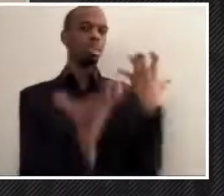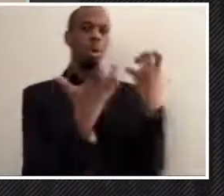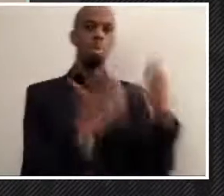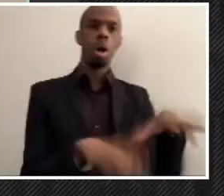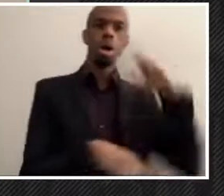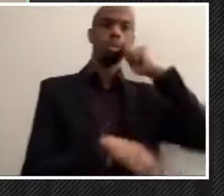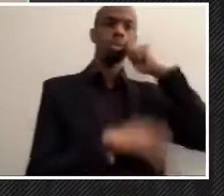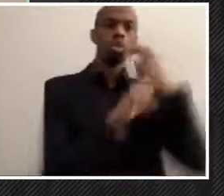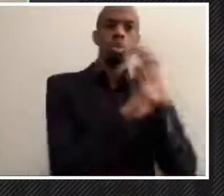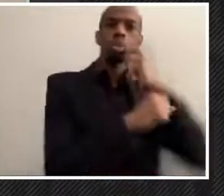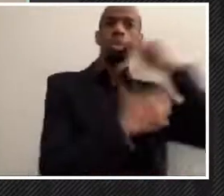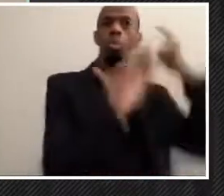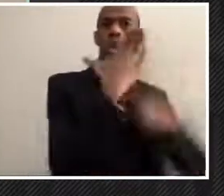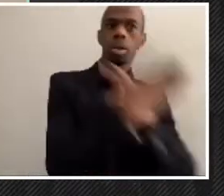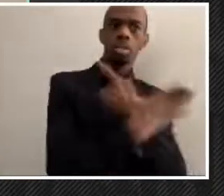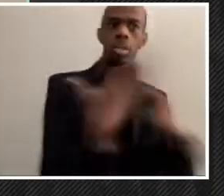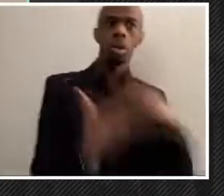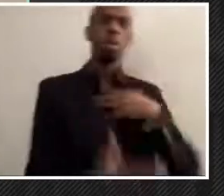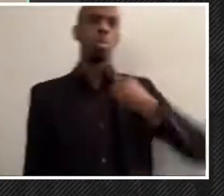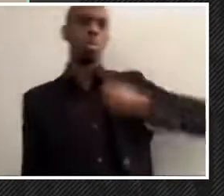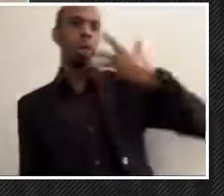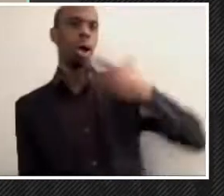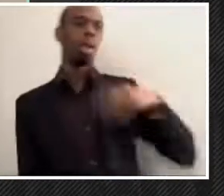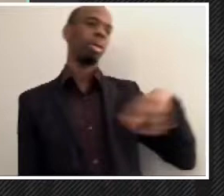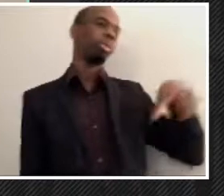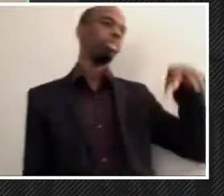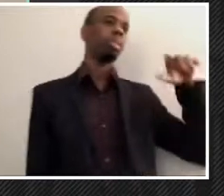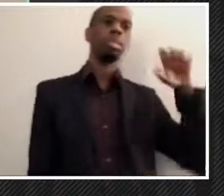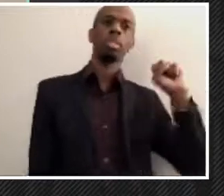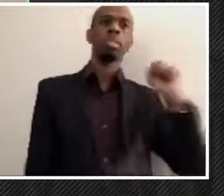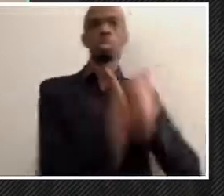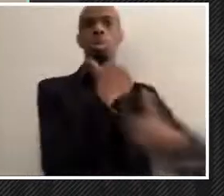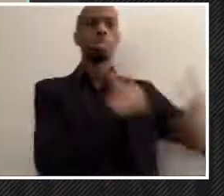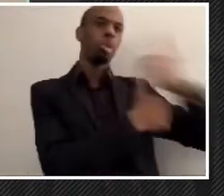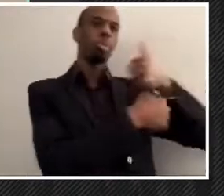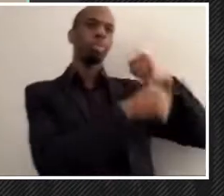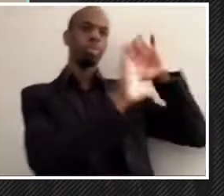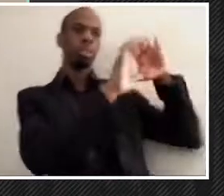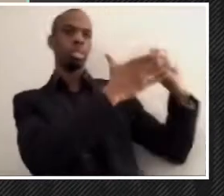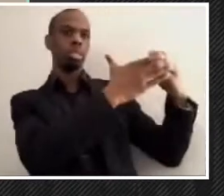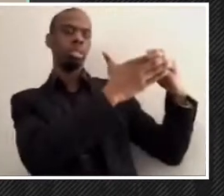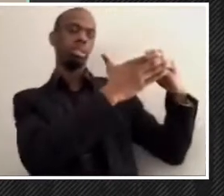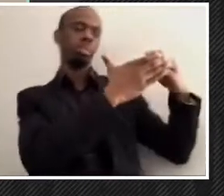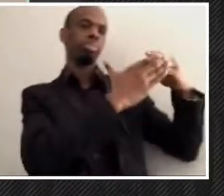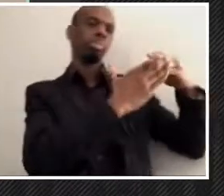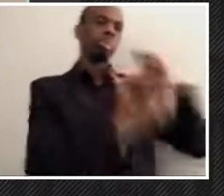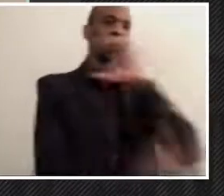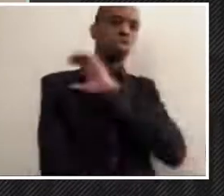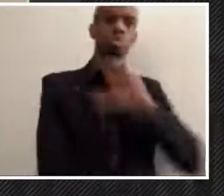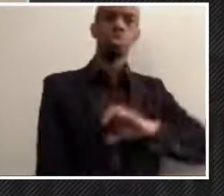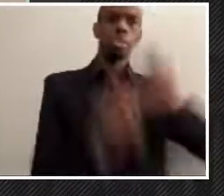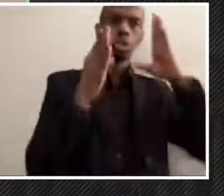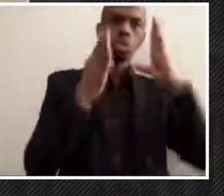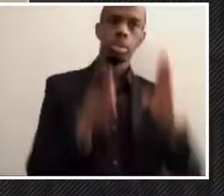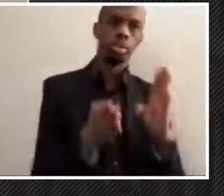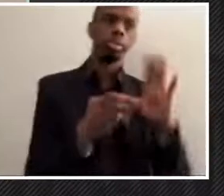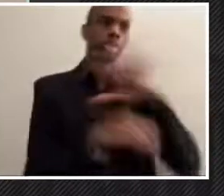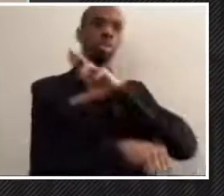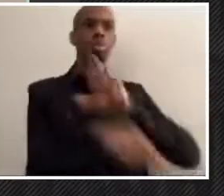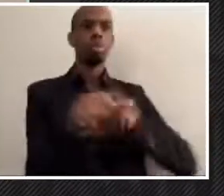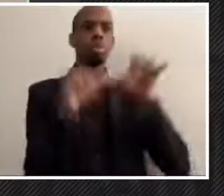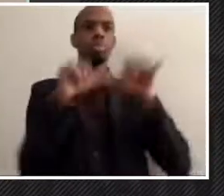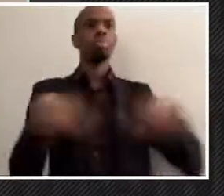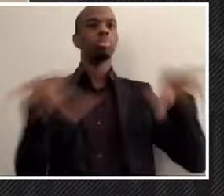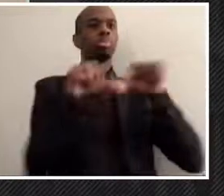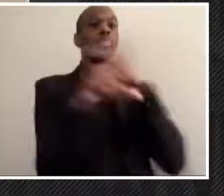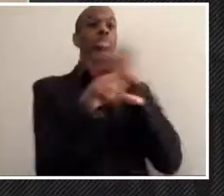supremacy, heteronormative, male Christian dominance is the way that we structure our society. And everyone who is not at that position is